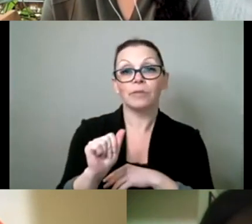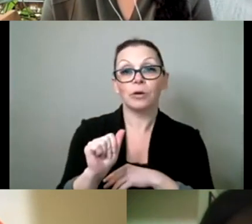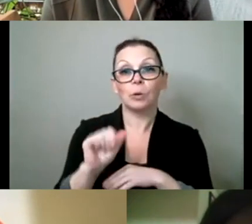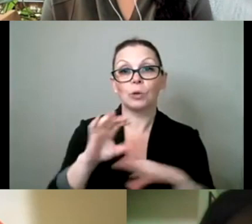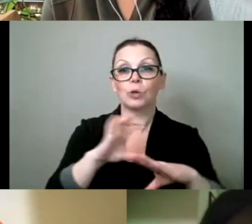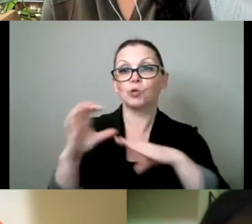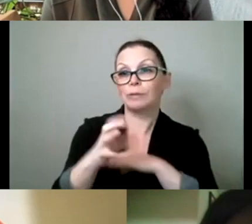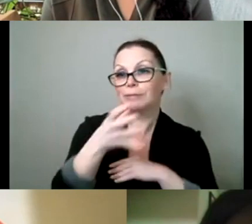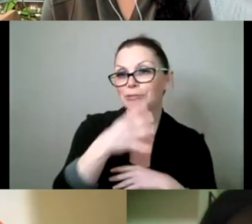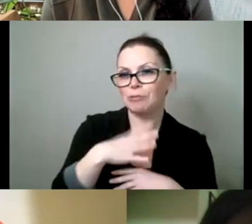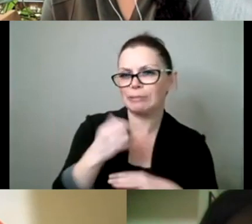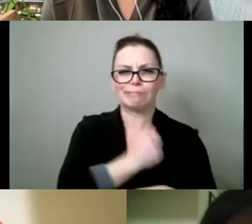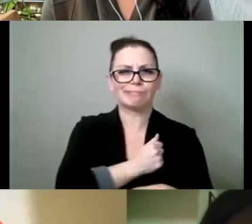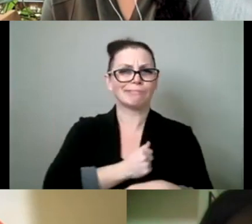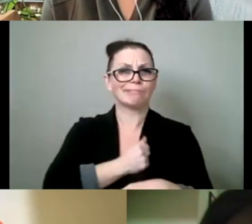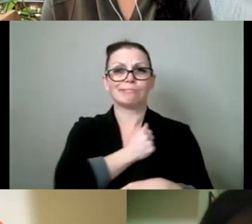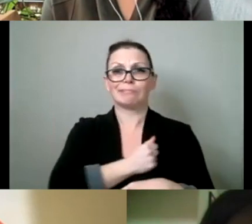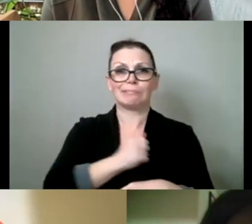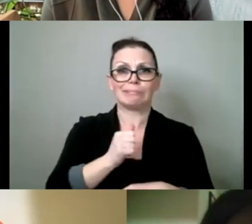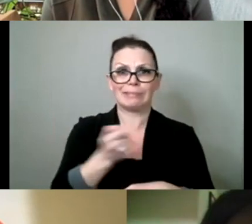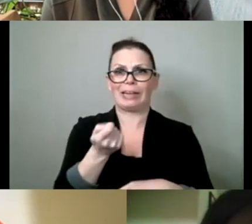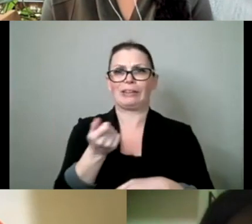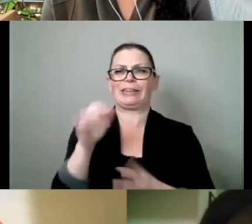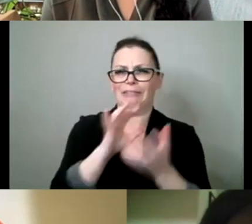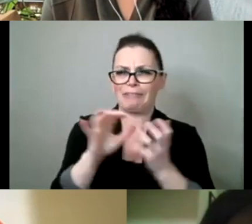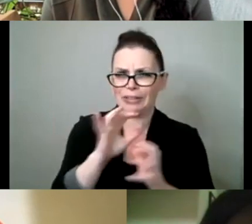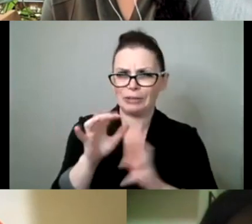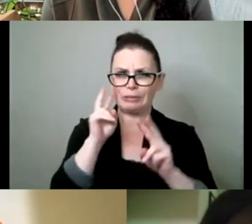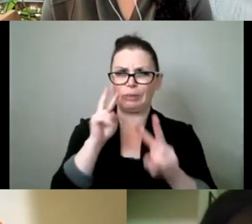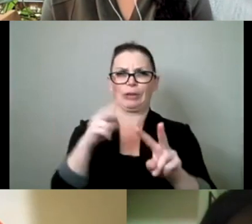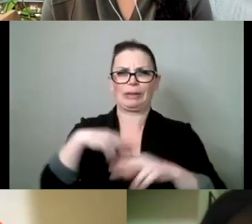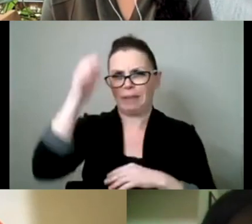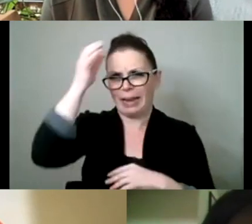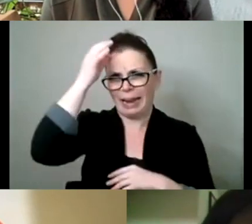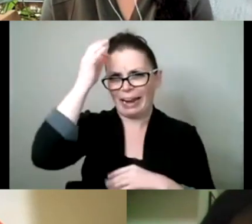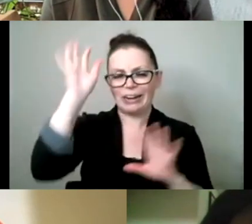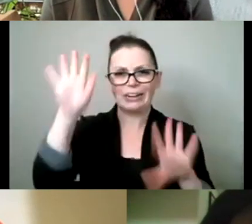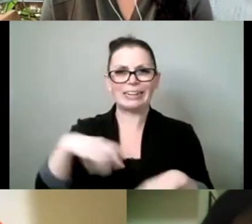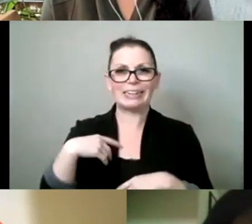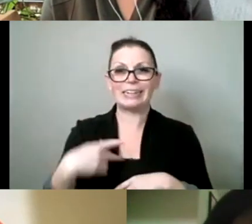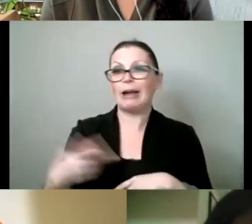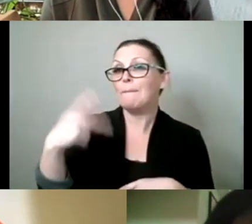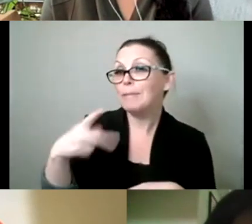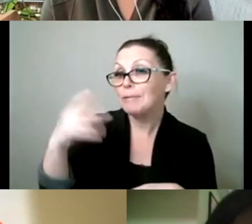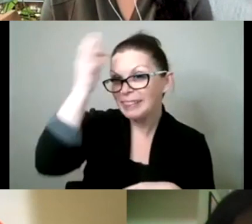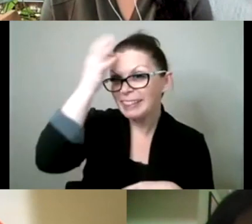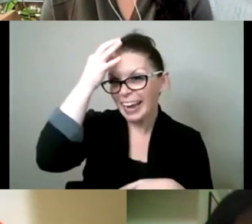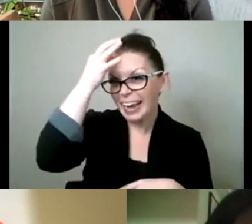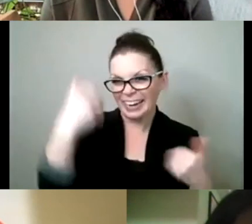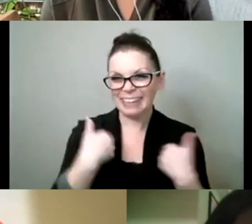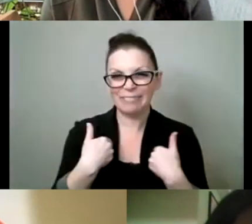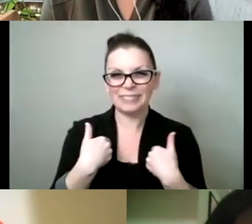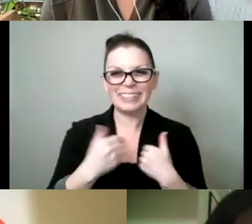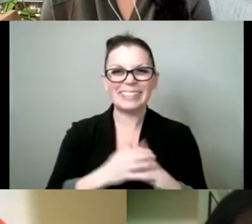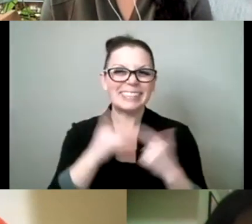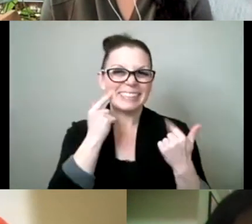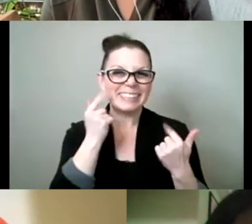Afro-Caribbean woman. Sorry, I'm so kind of confused looking at my hair because I have purple hair and